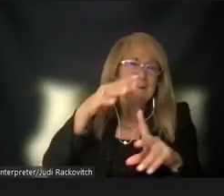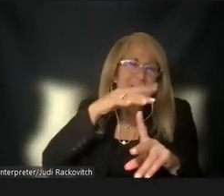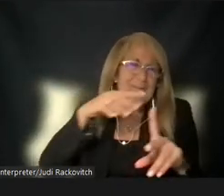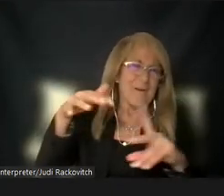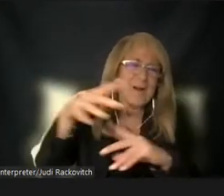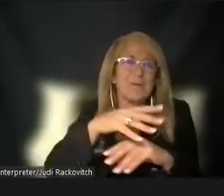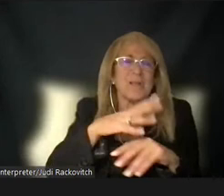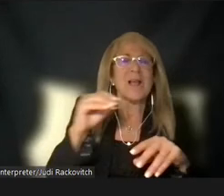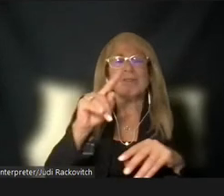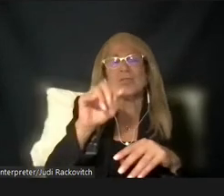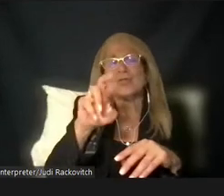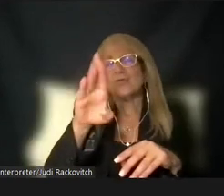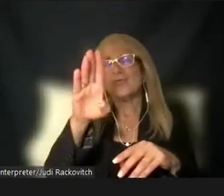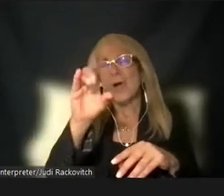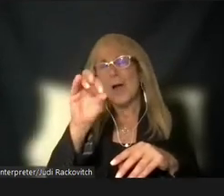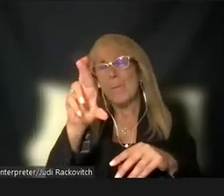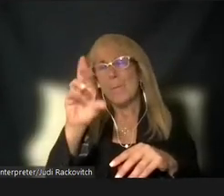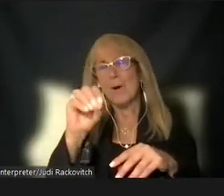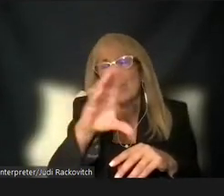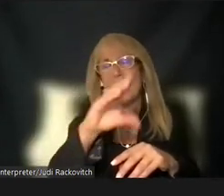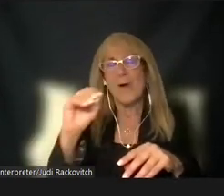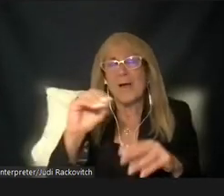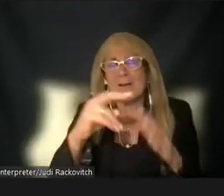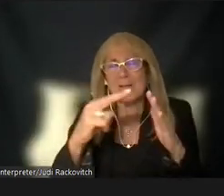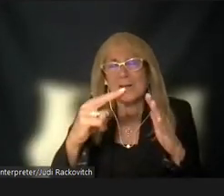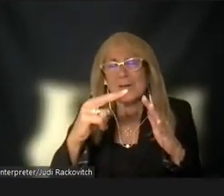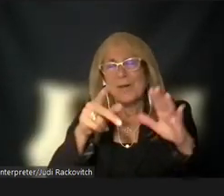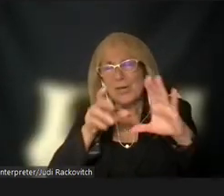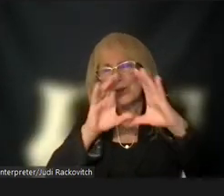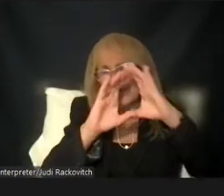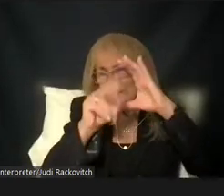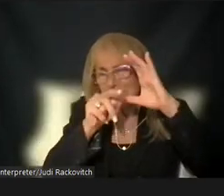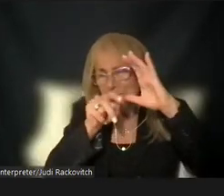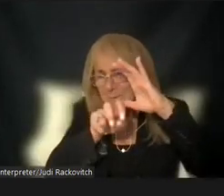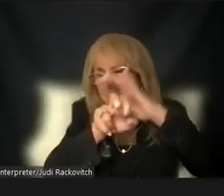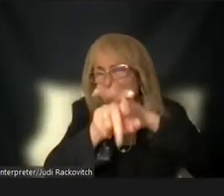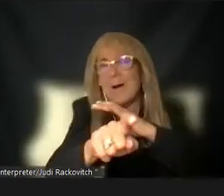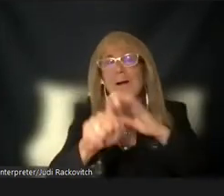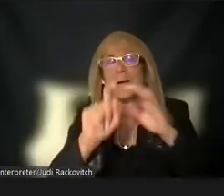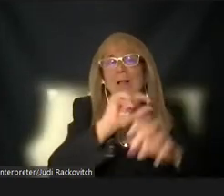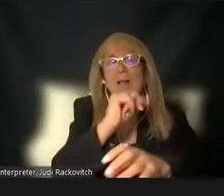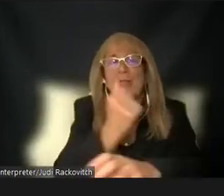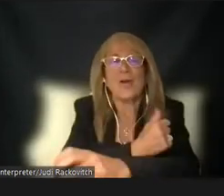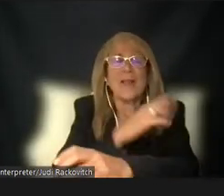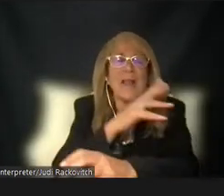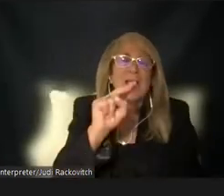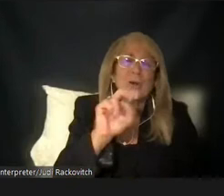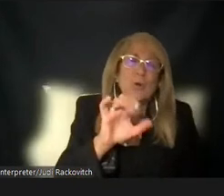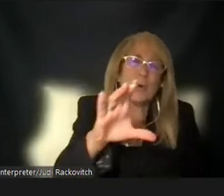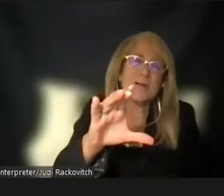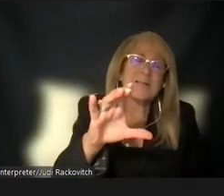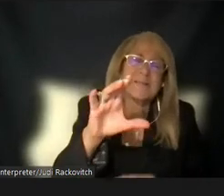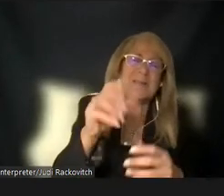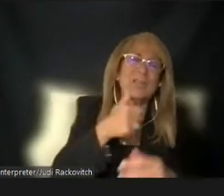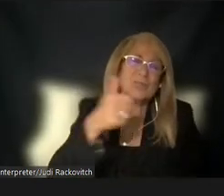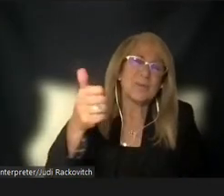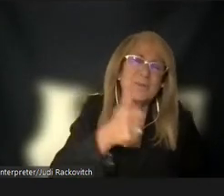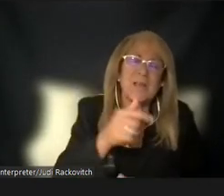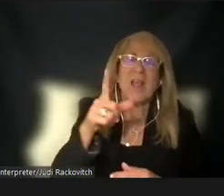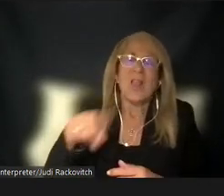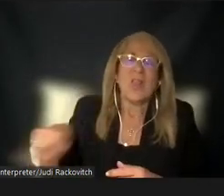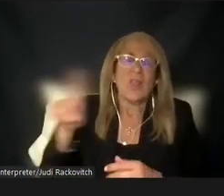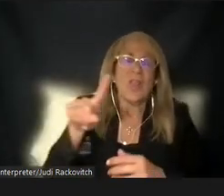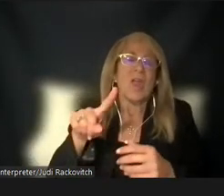Triborough Bridge and Tunnel Authority, the New York State Department of Transportation, and the New York City Department of Transportation are serving as project sponsors.